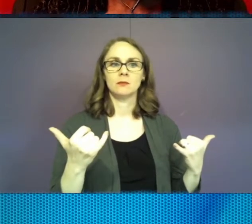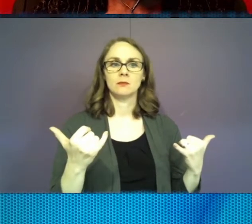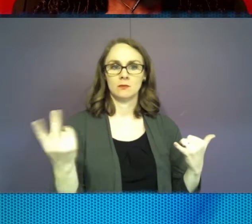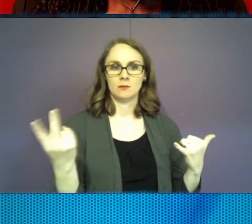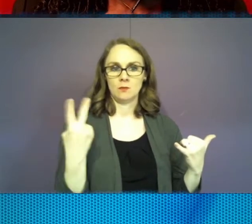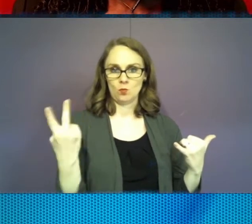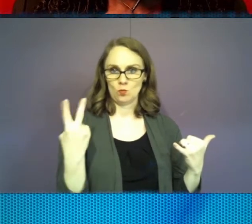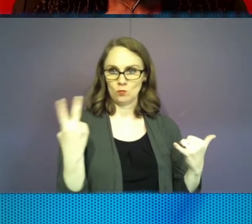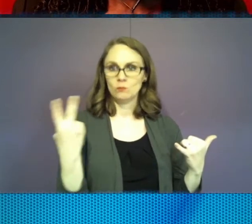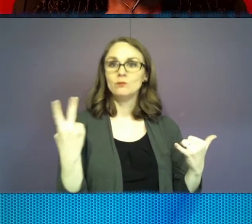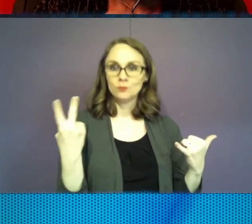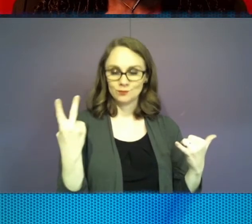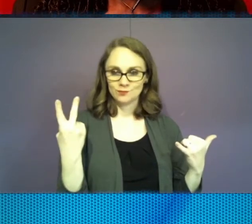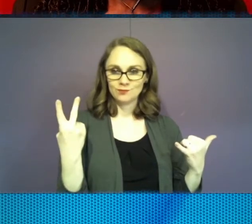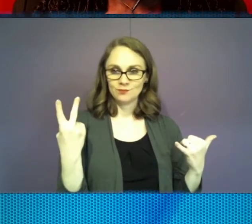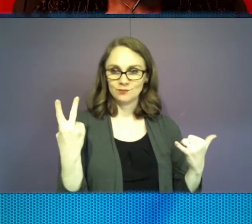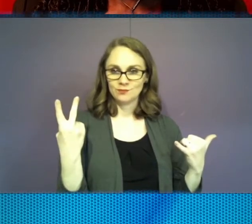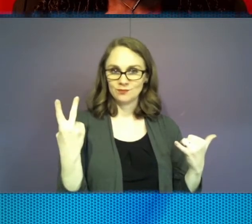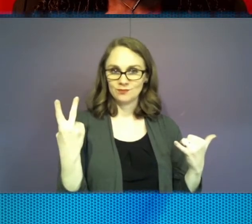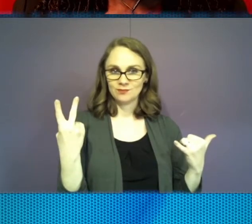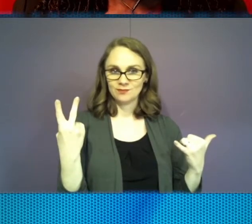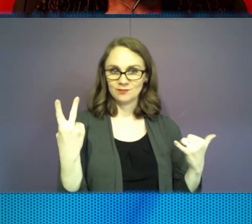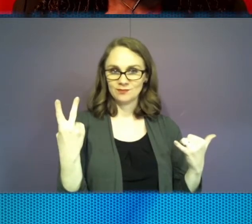were volunteer.